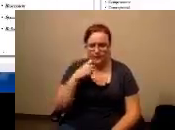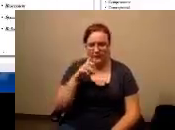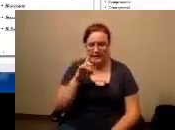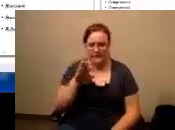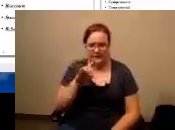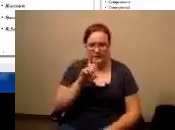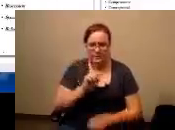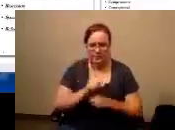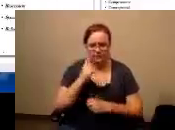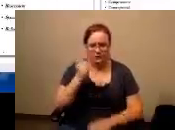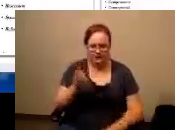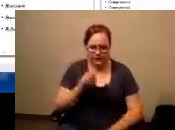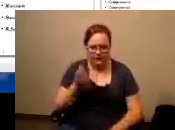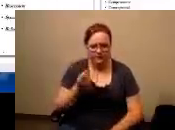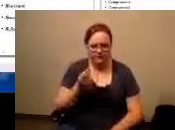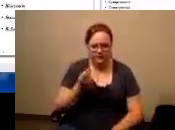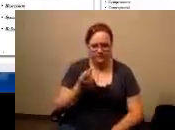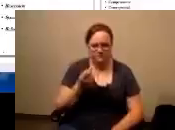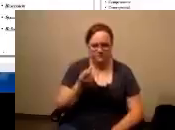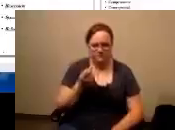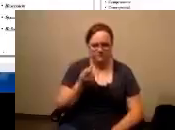somebody, and